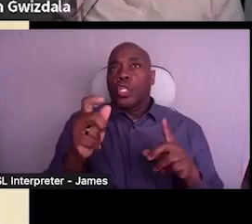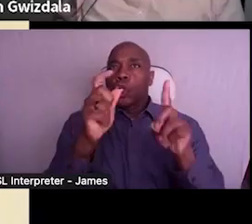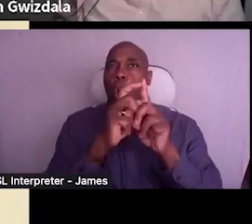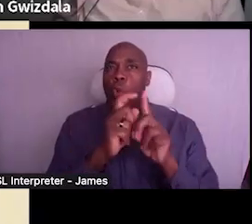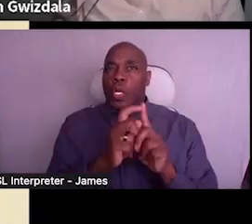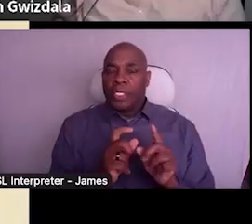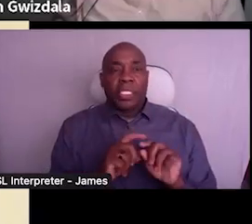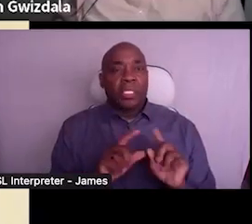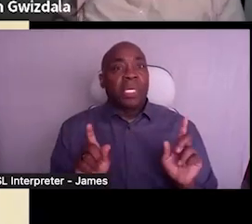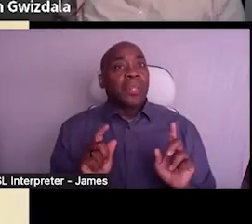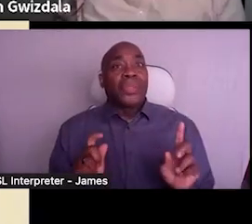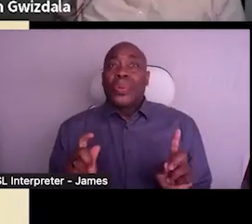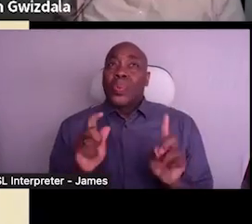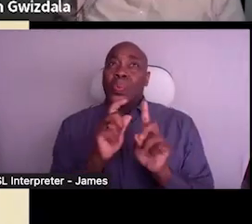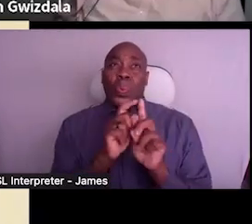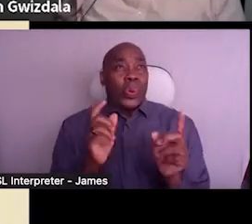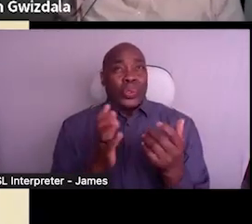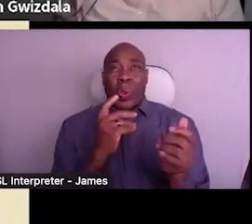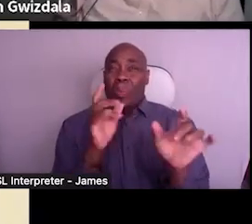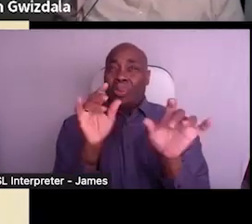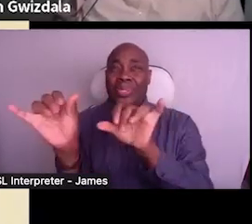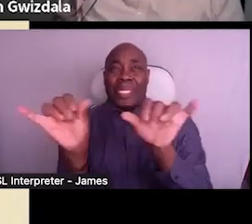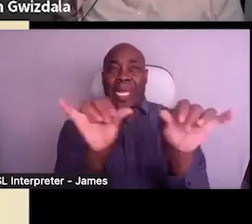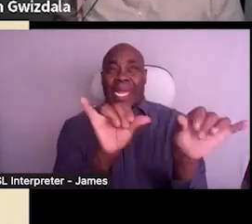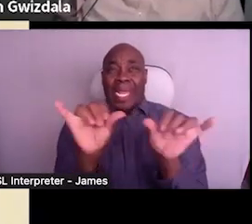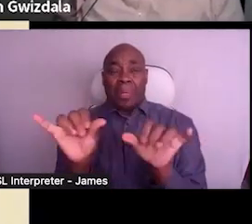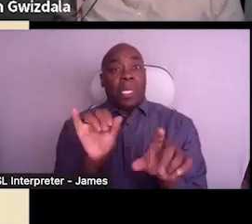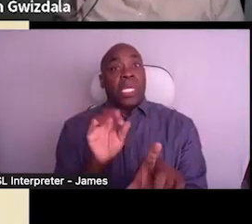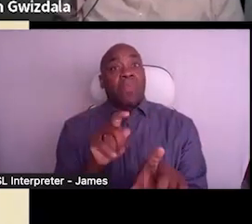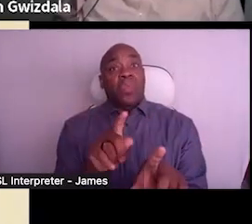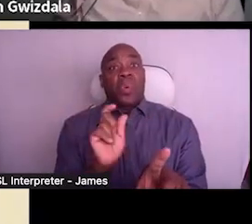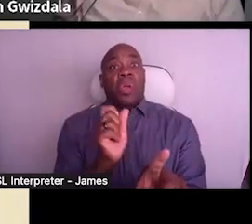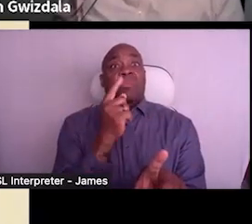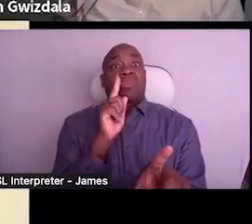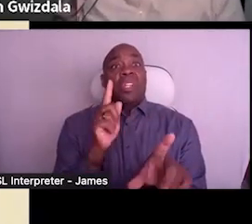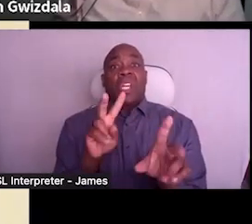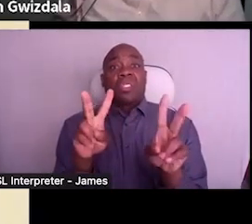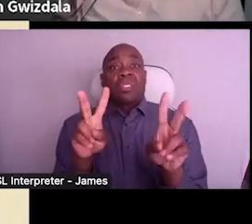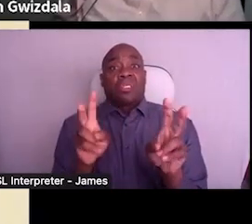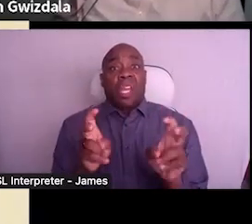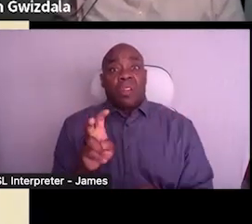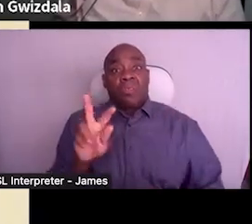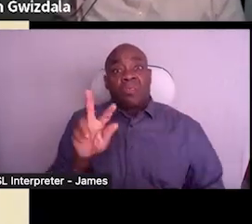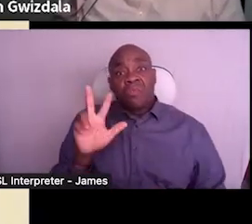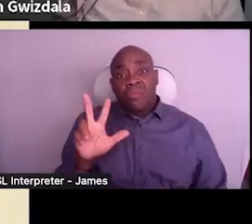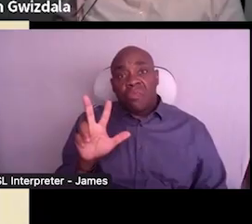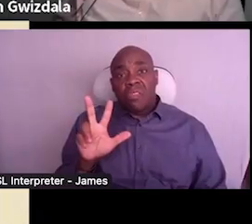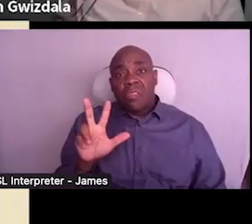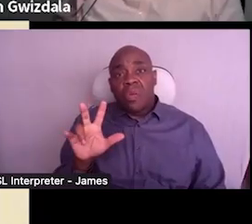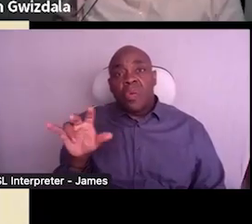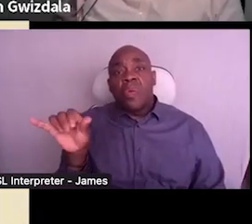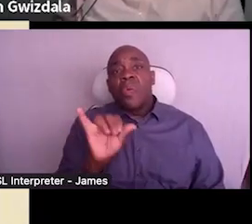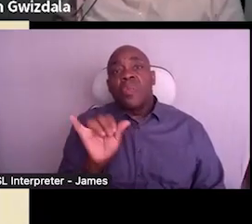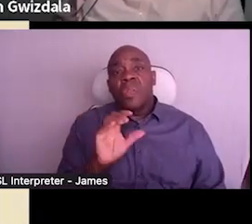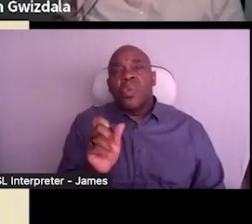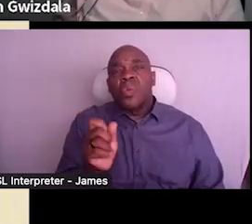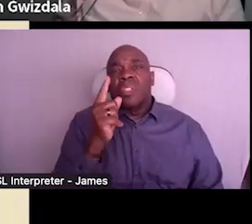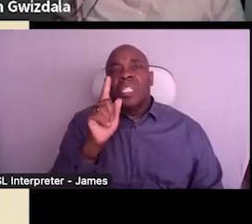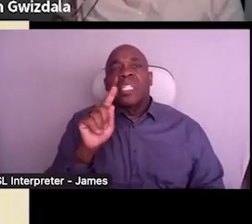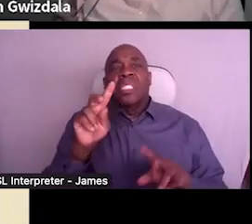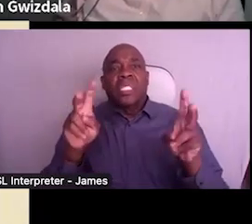are nearly identical. So again, if we understand Title III, we will understand Title